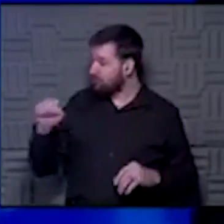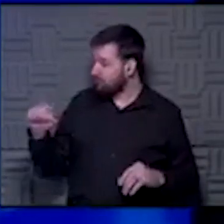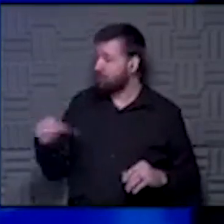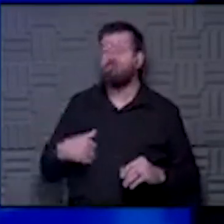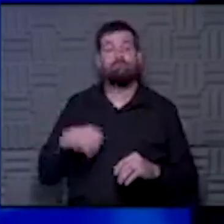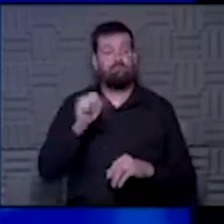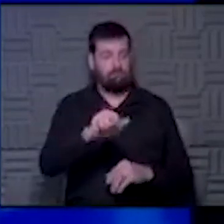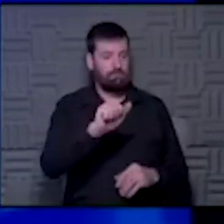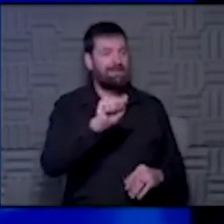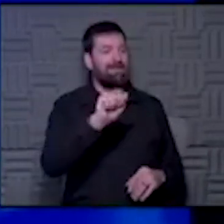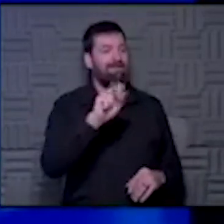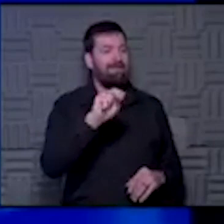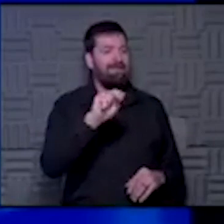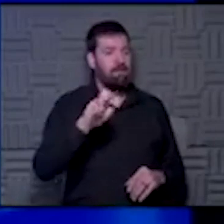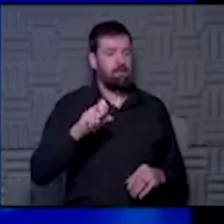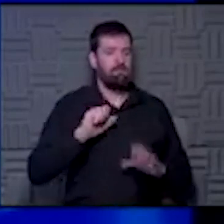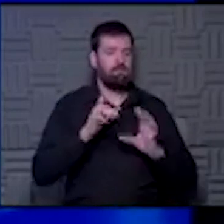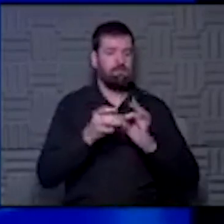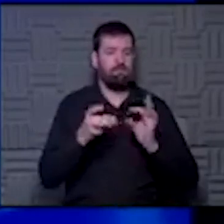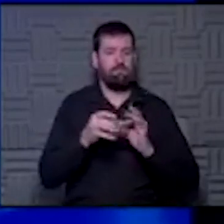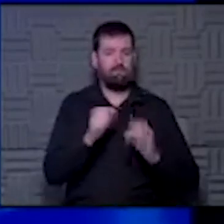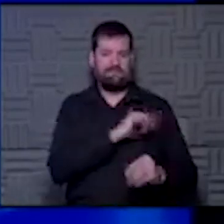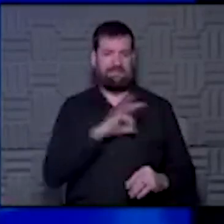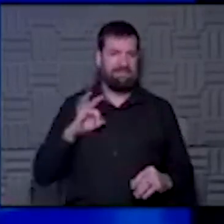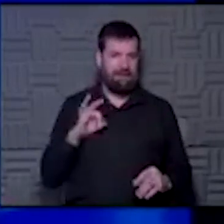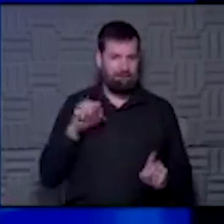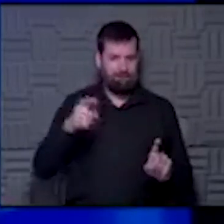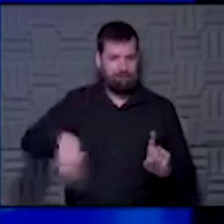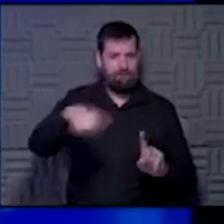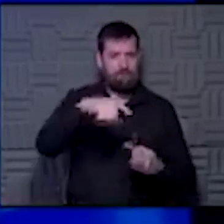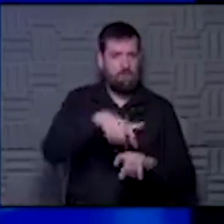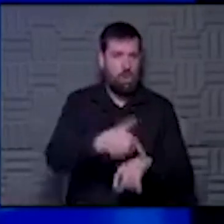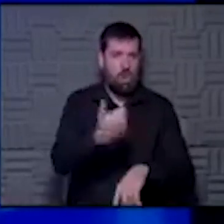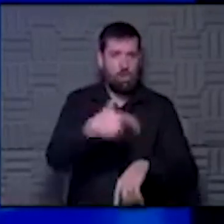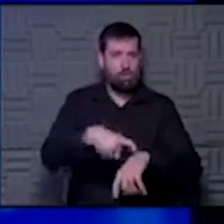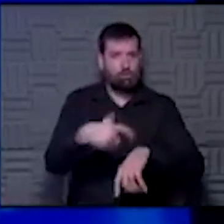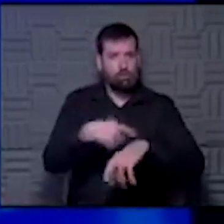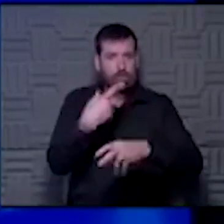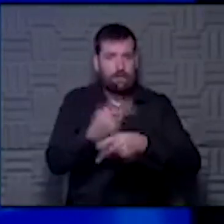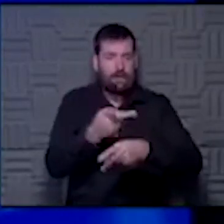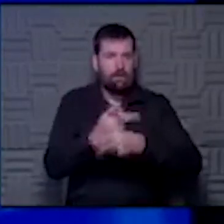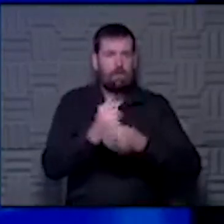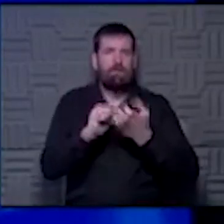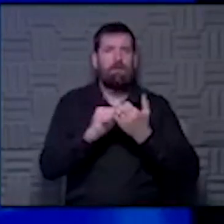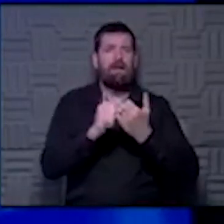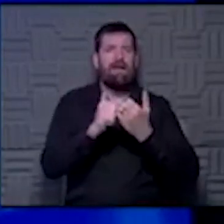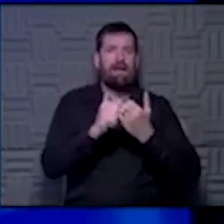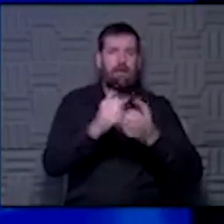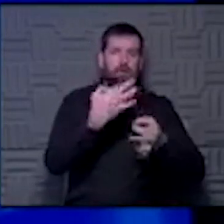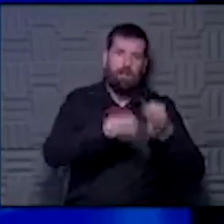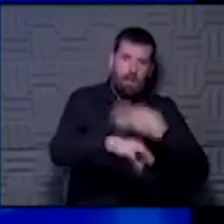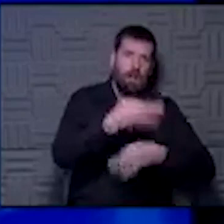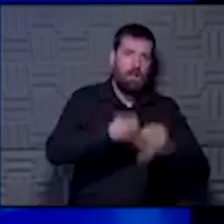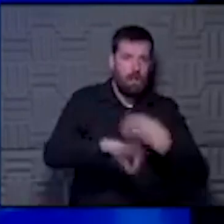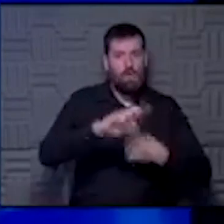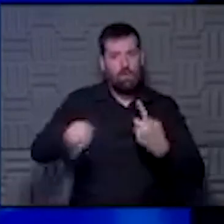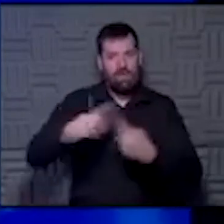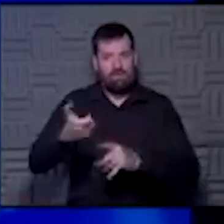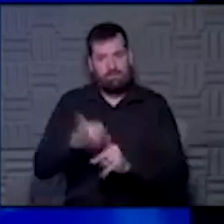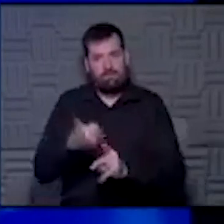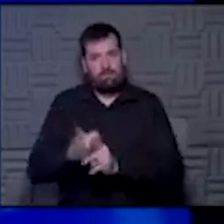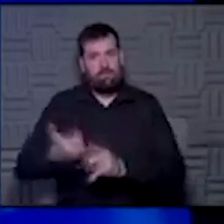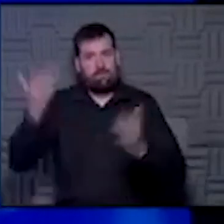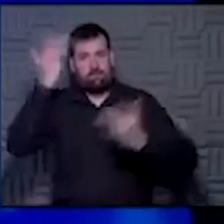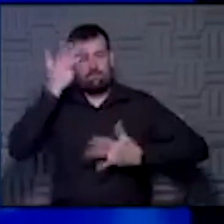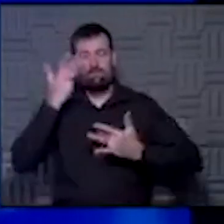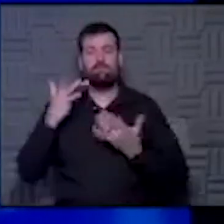Anne asked, how has staffing in long-term care facilities been covered with staff illness and COVID-19? Where do the